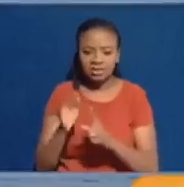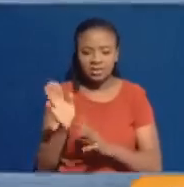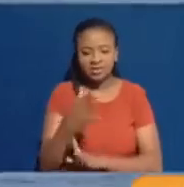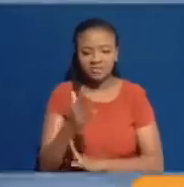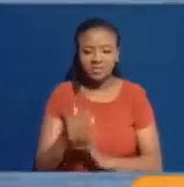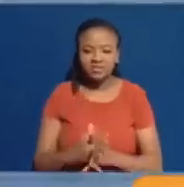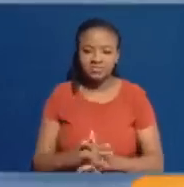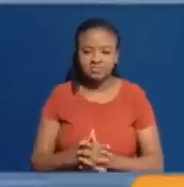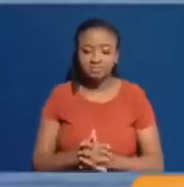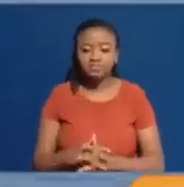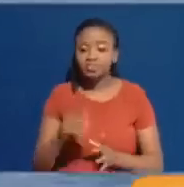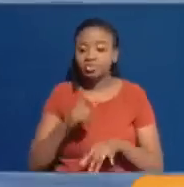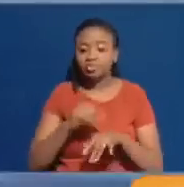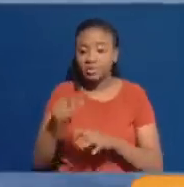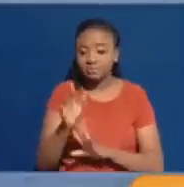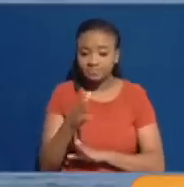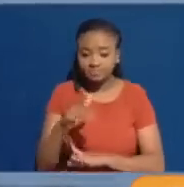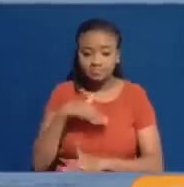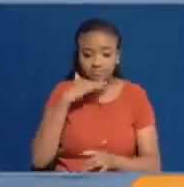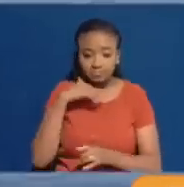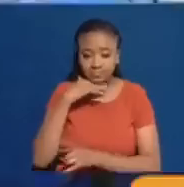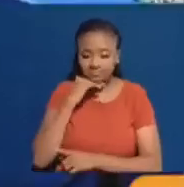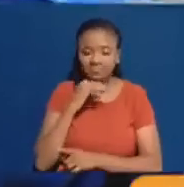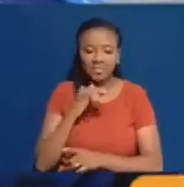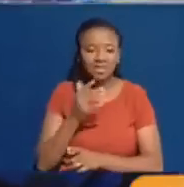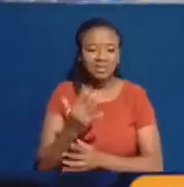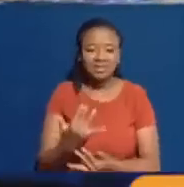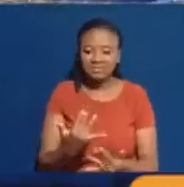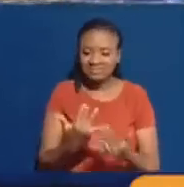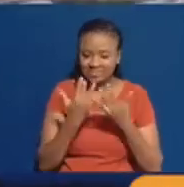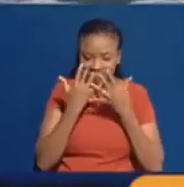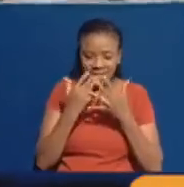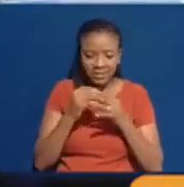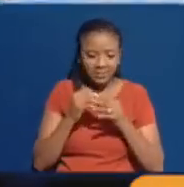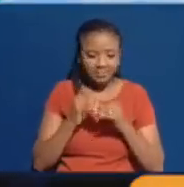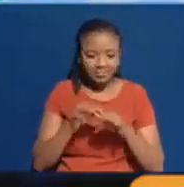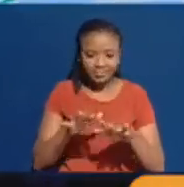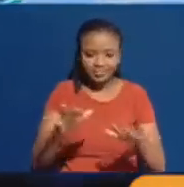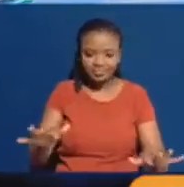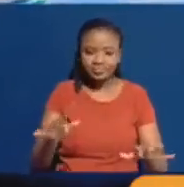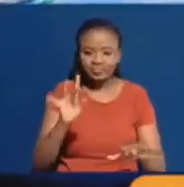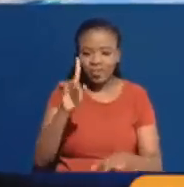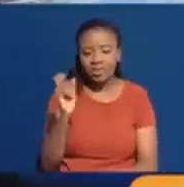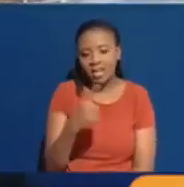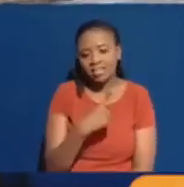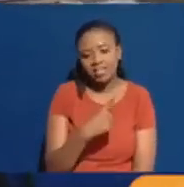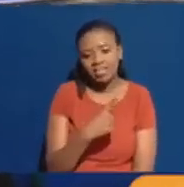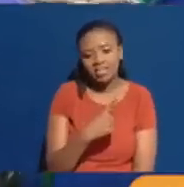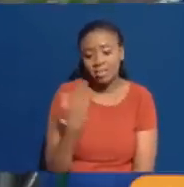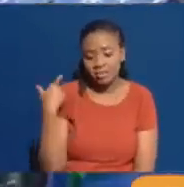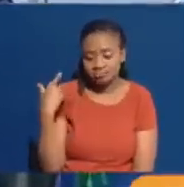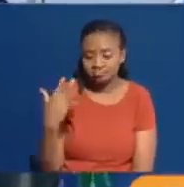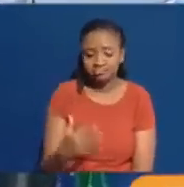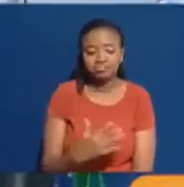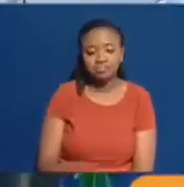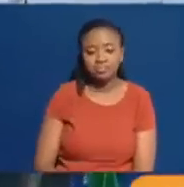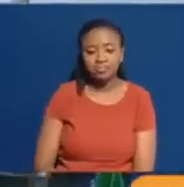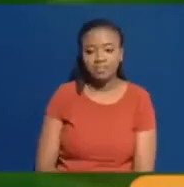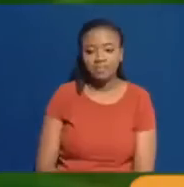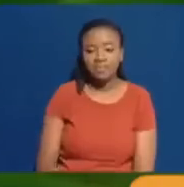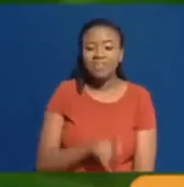with the fish dying, a heavy stench hovers over parts of Kisumu City for at least 1 month now. The